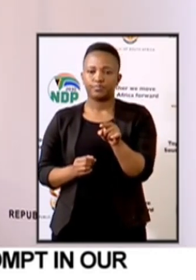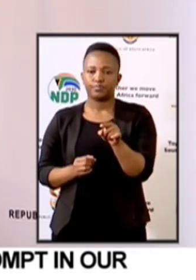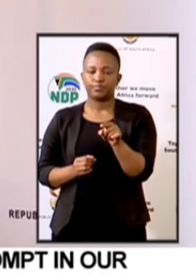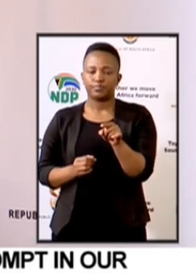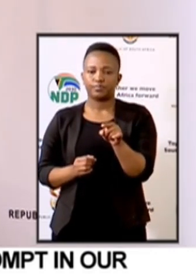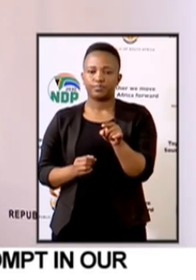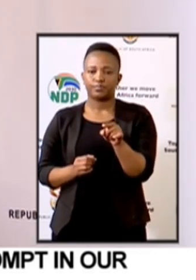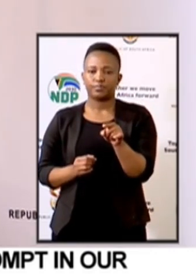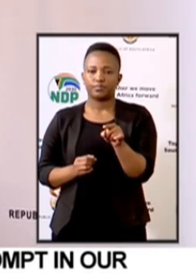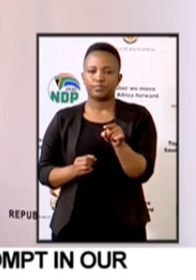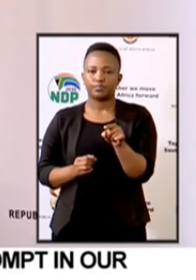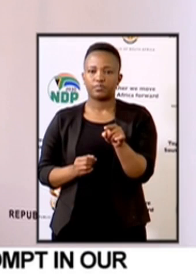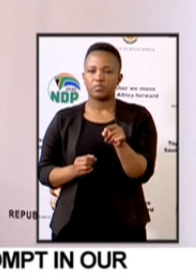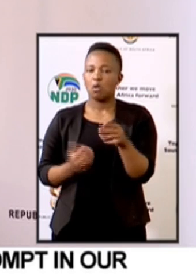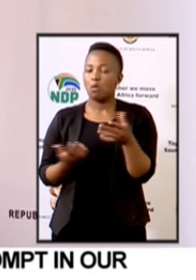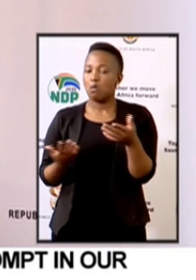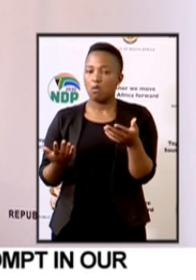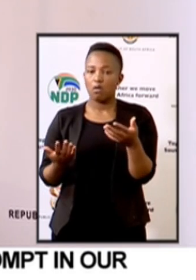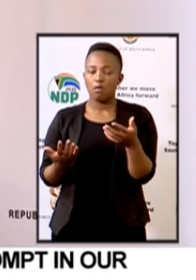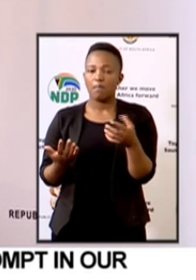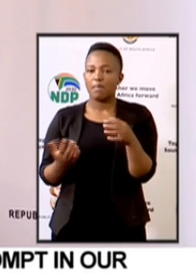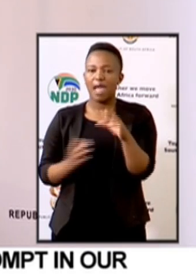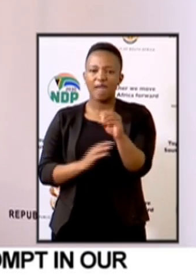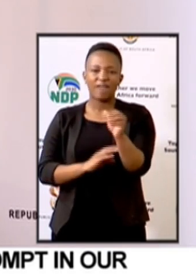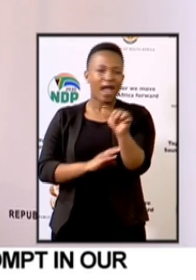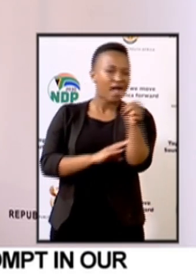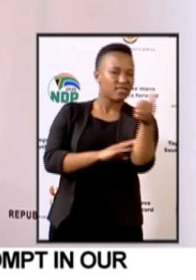and you don't have any other means,